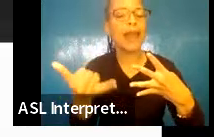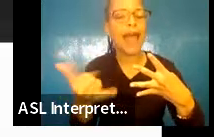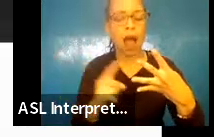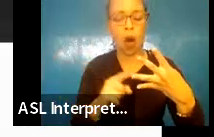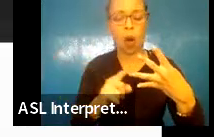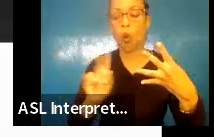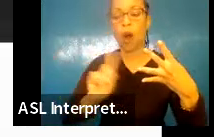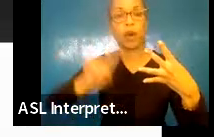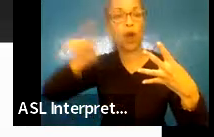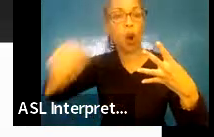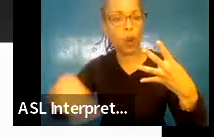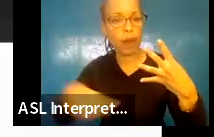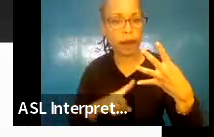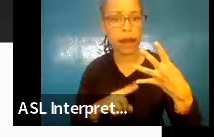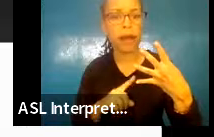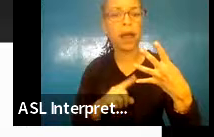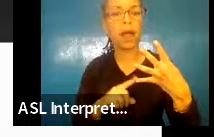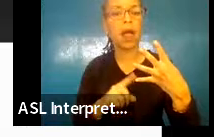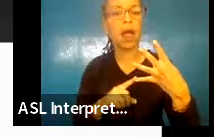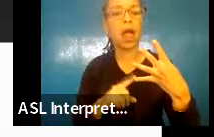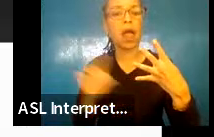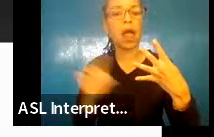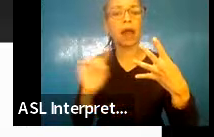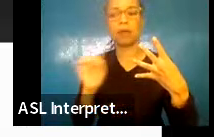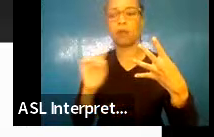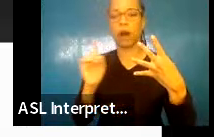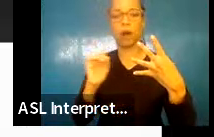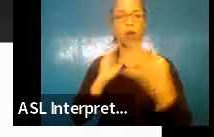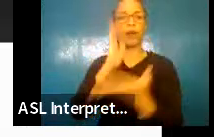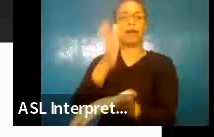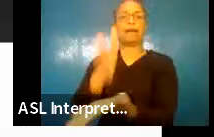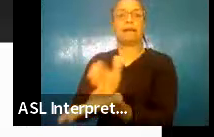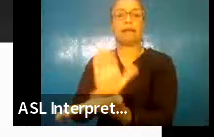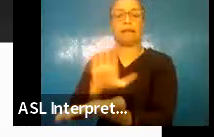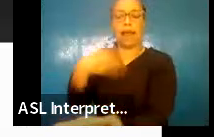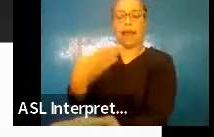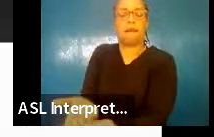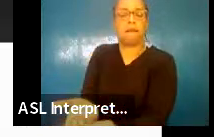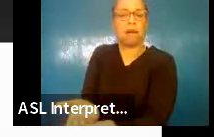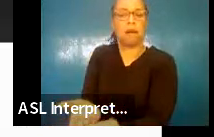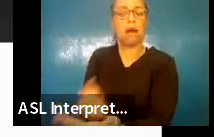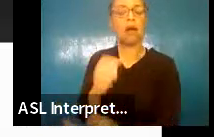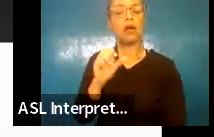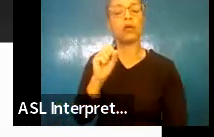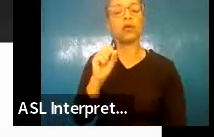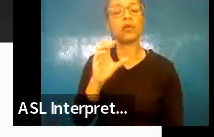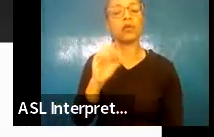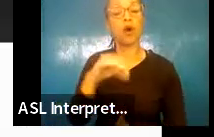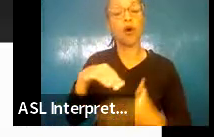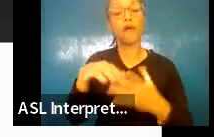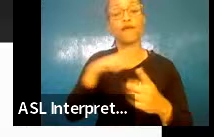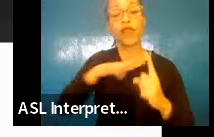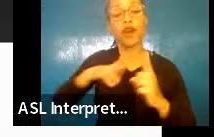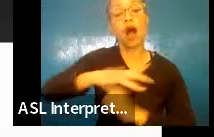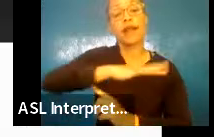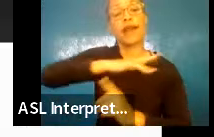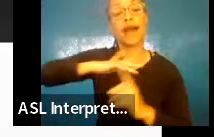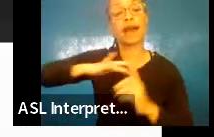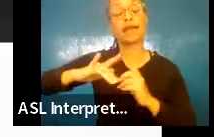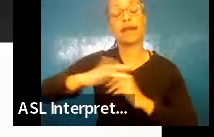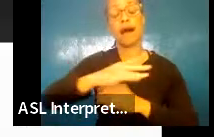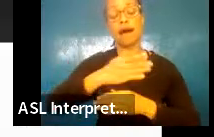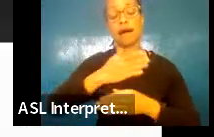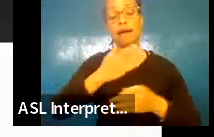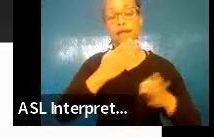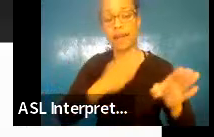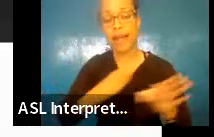going this year? And where are we going to land? So in the context of our planning, we really wanted to